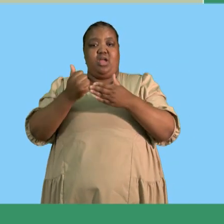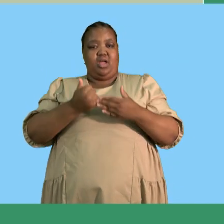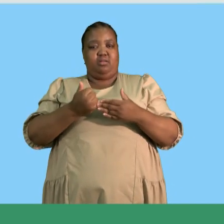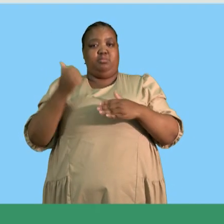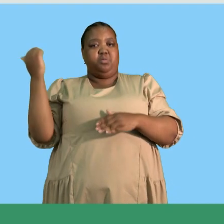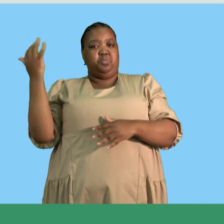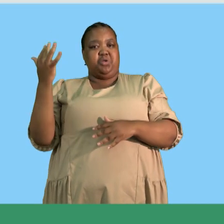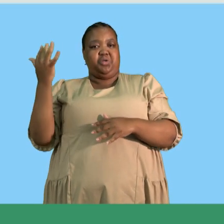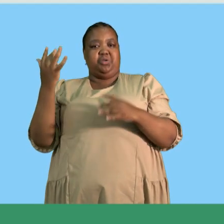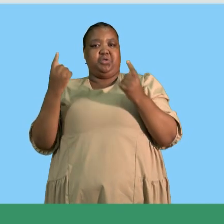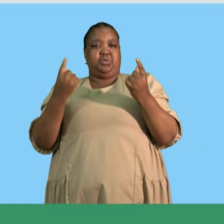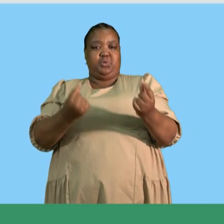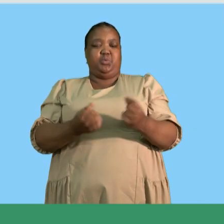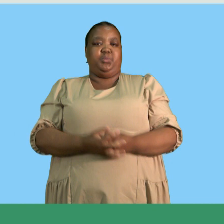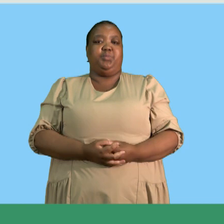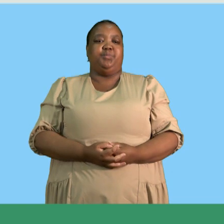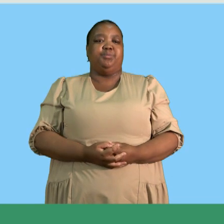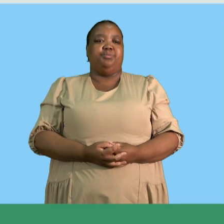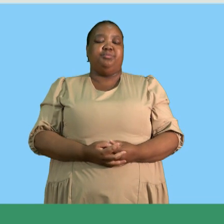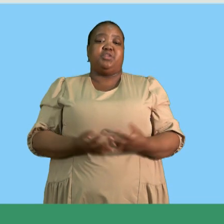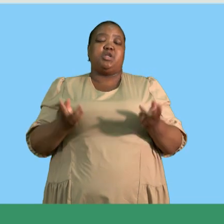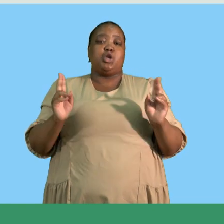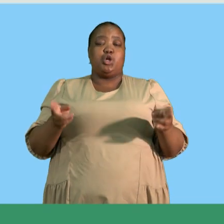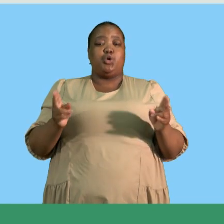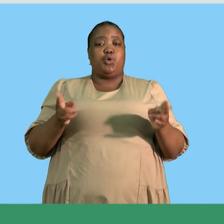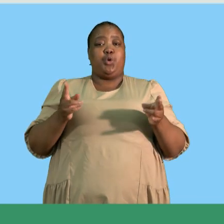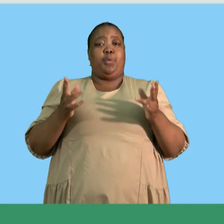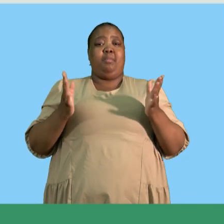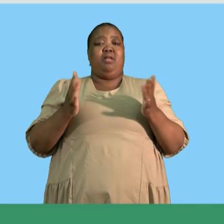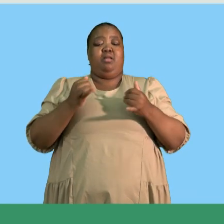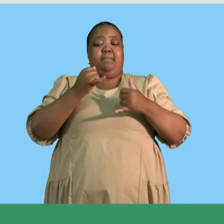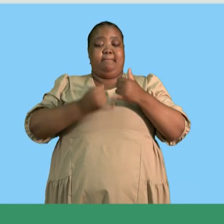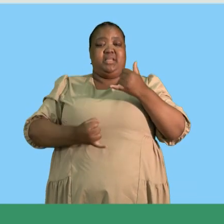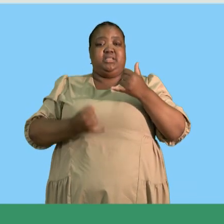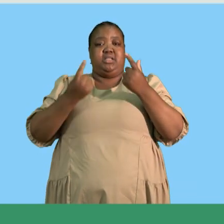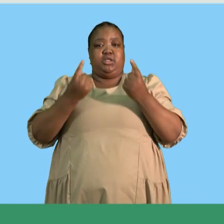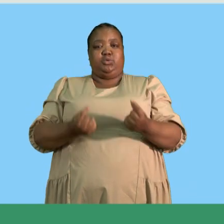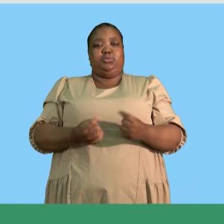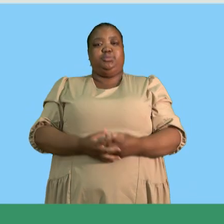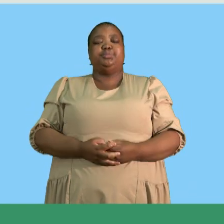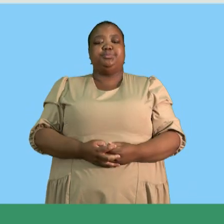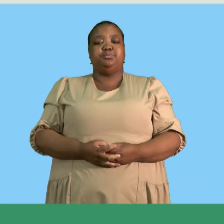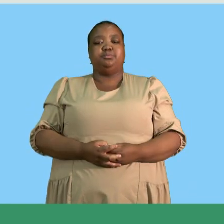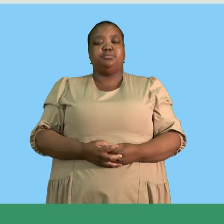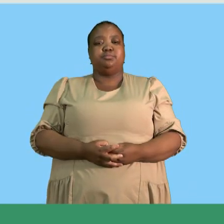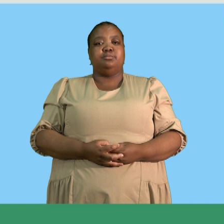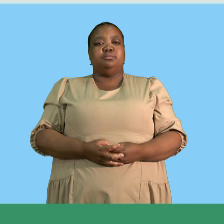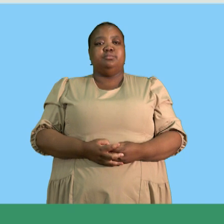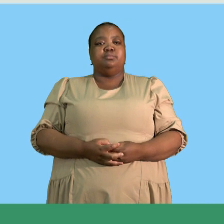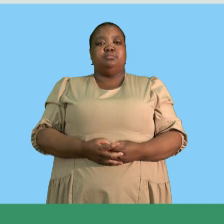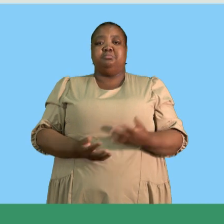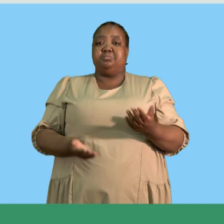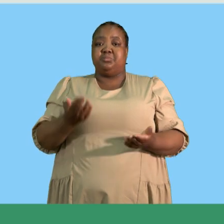presentation. Now let's look at the common errors that you might have when you are dealing with this topic. You